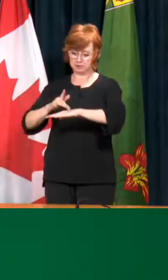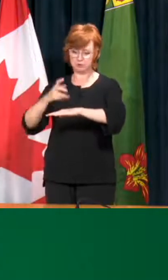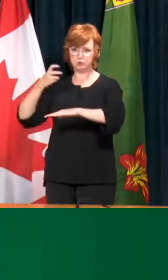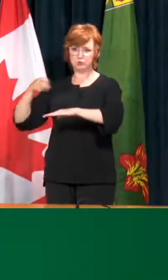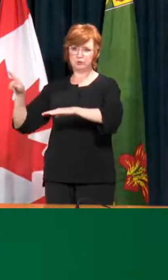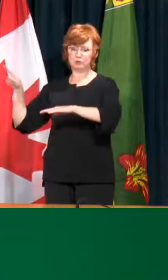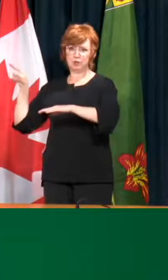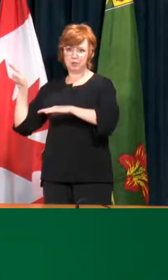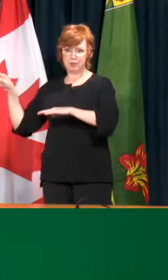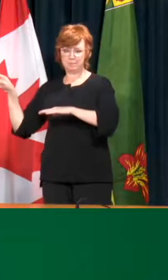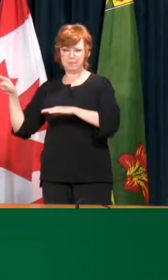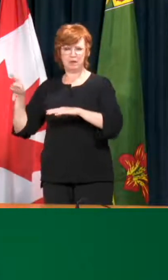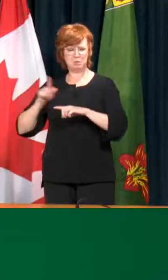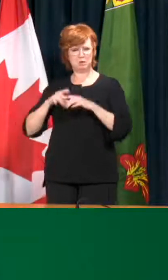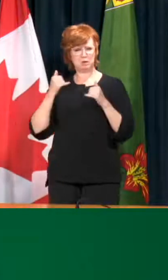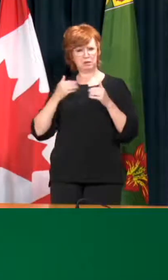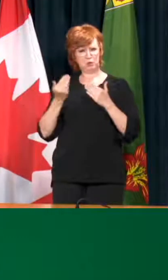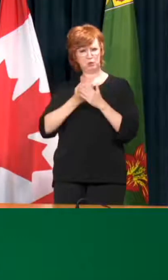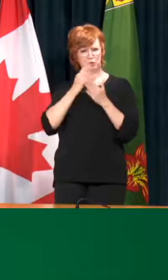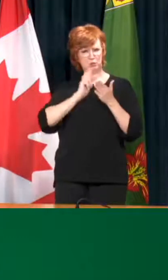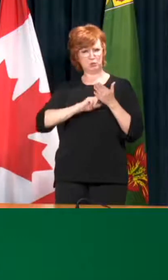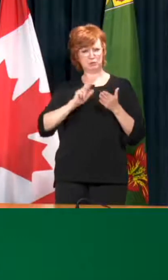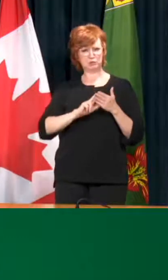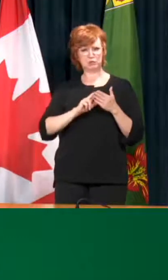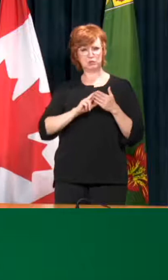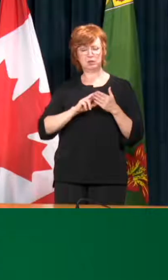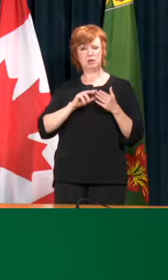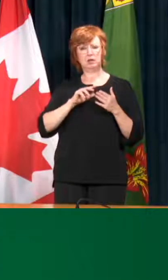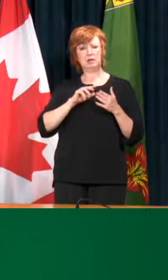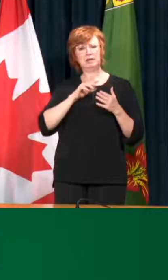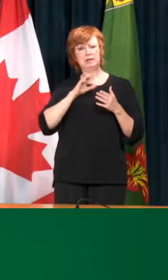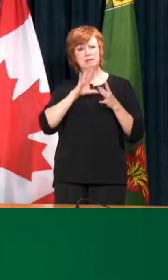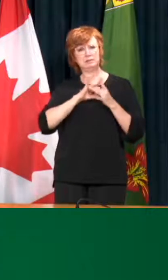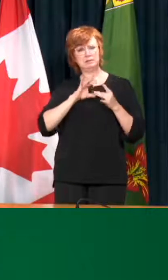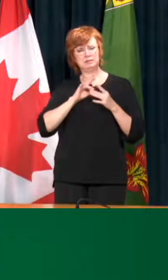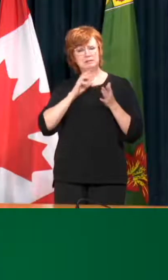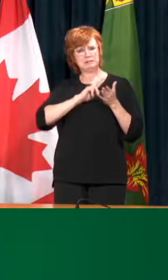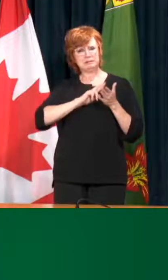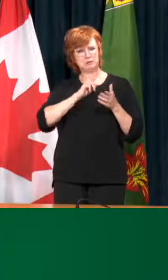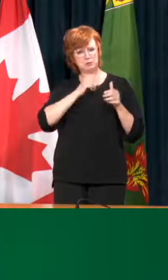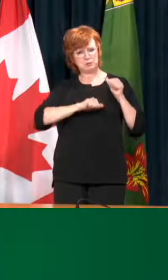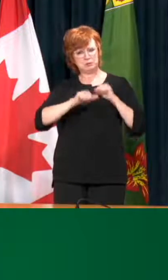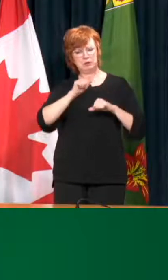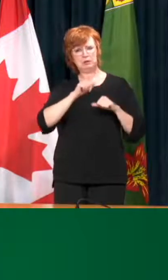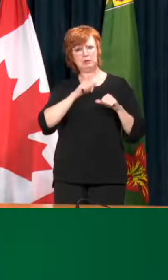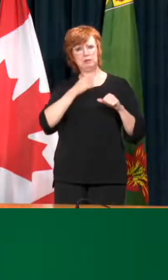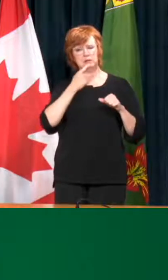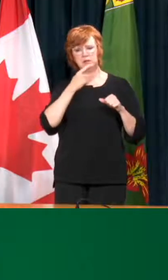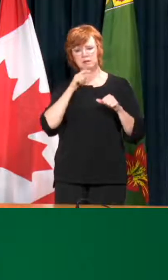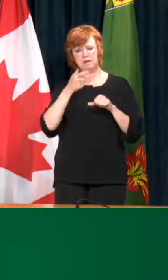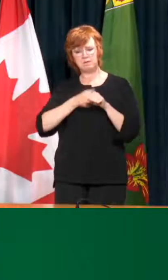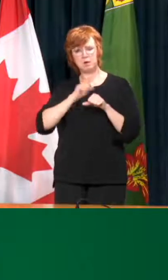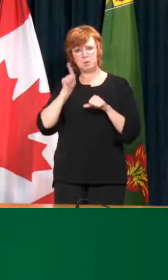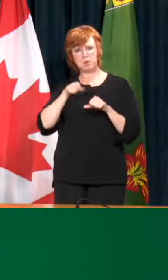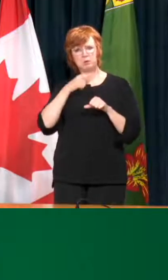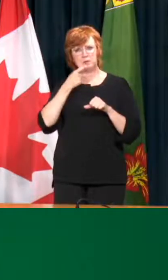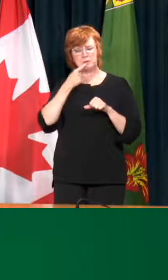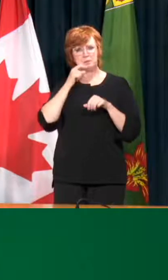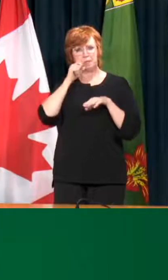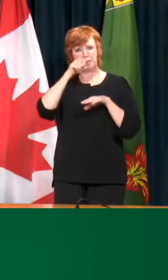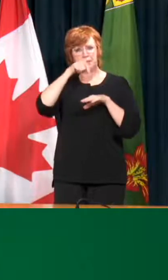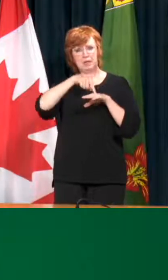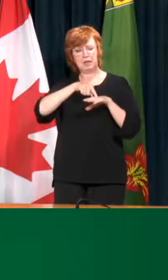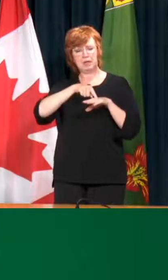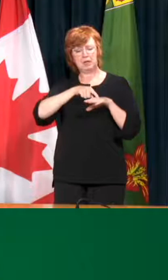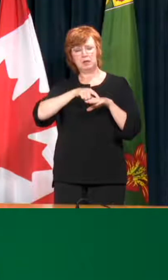Canada Health, or do you take everything into account? Like how are you building our plan for reopening and proceeding in this? So the recent